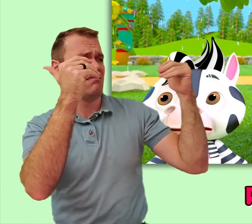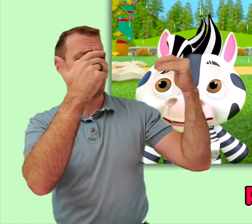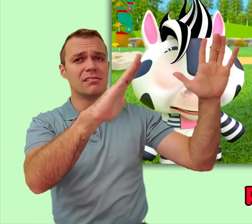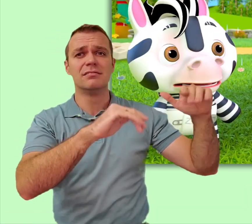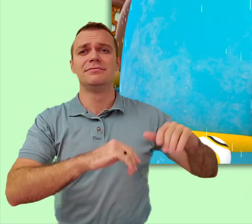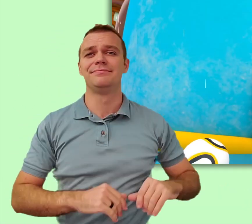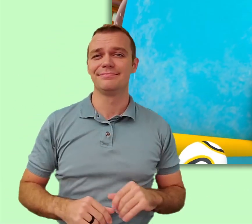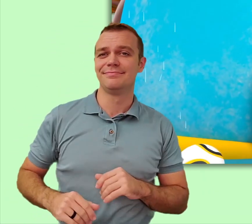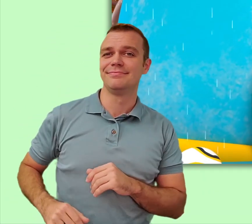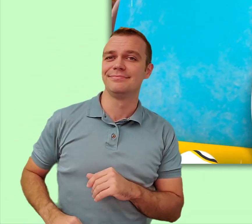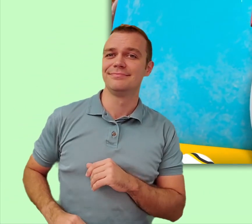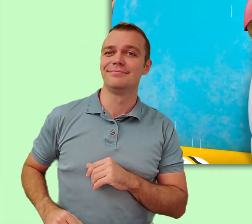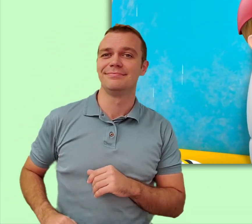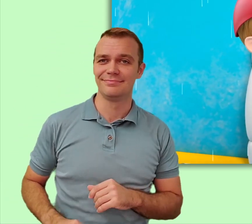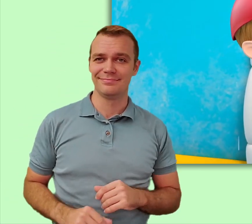go away.